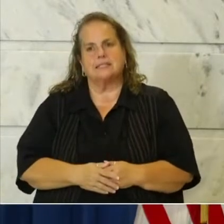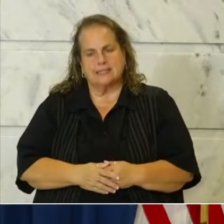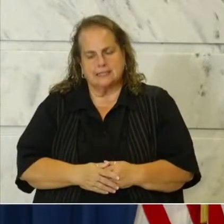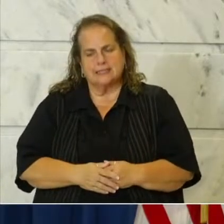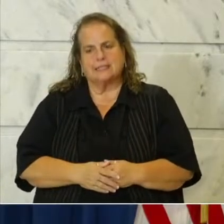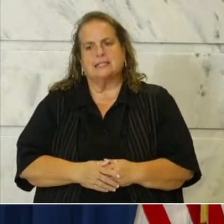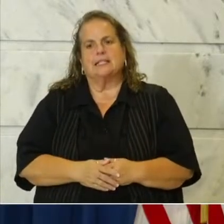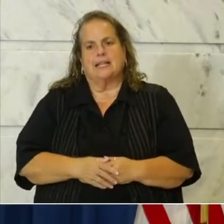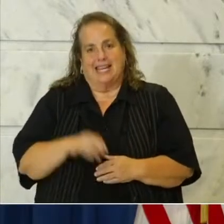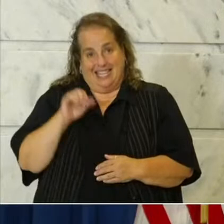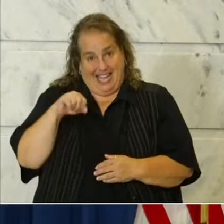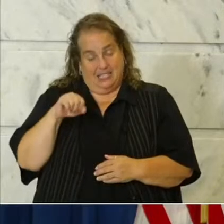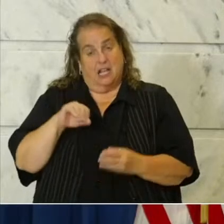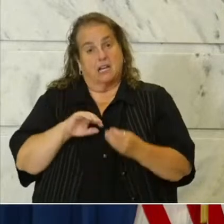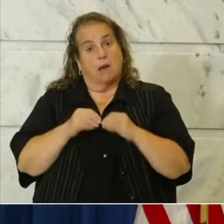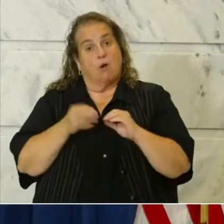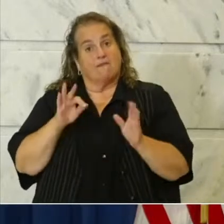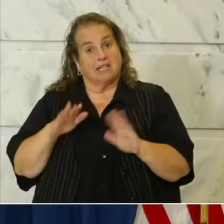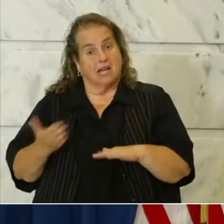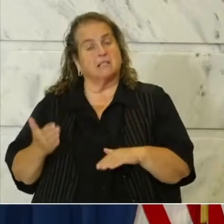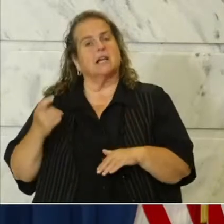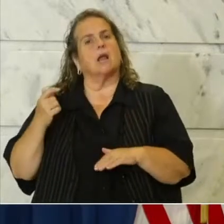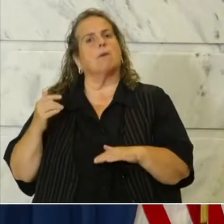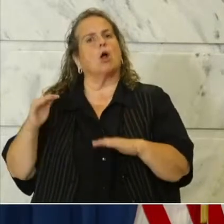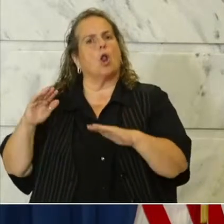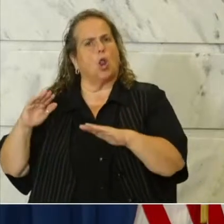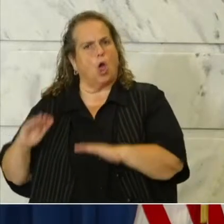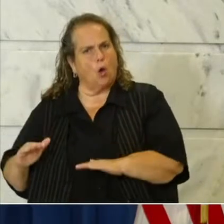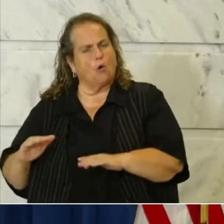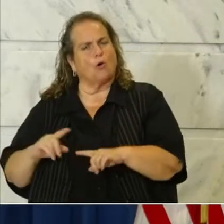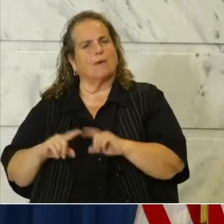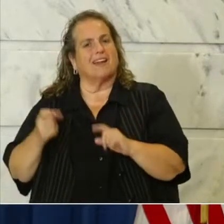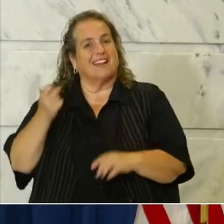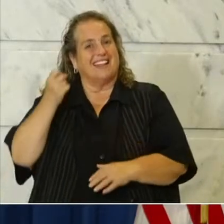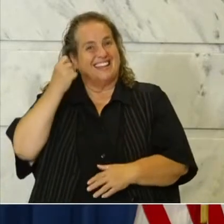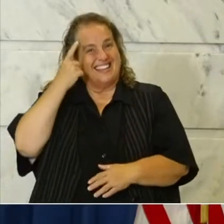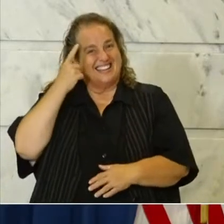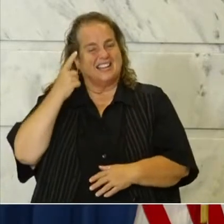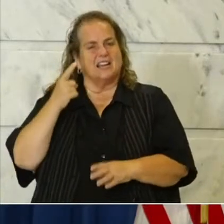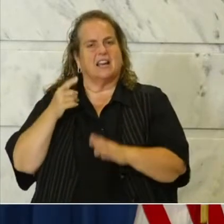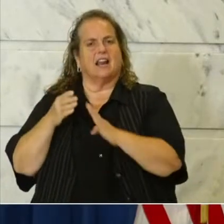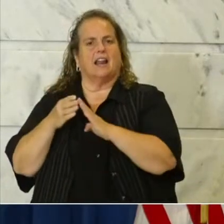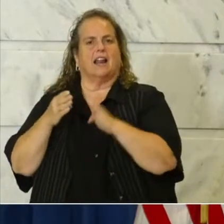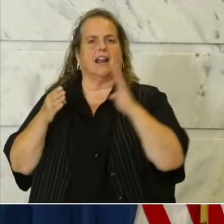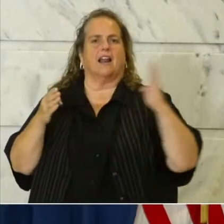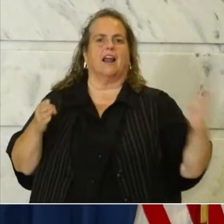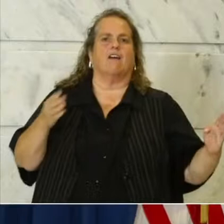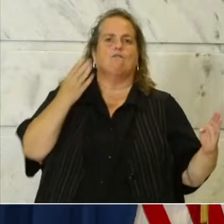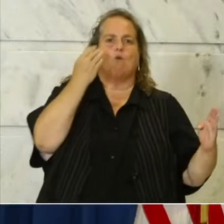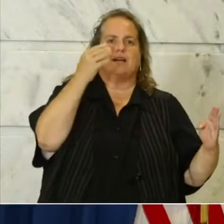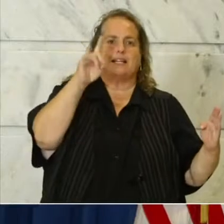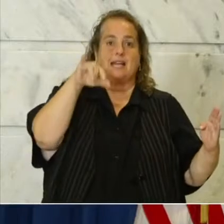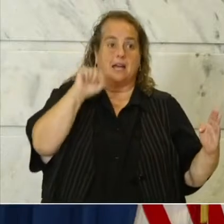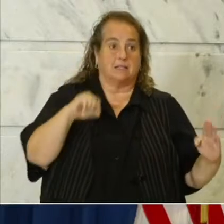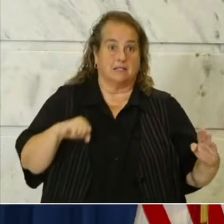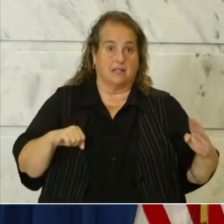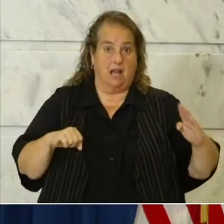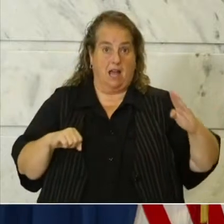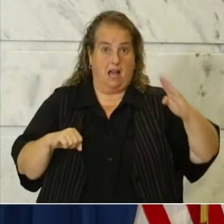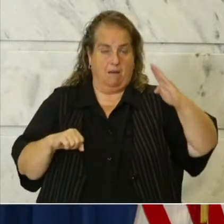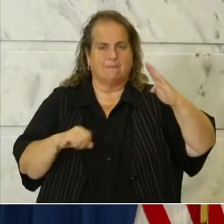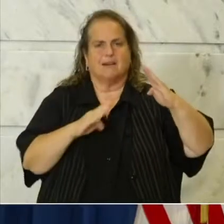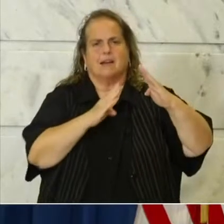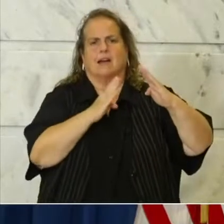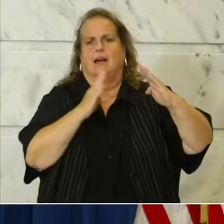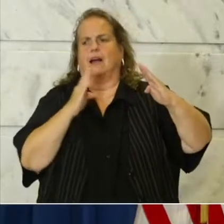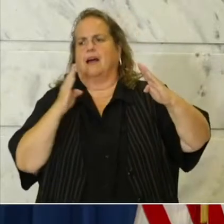are lower, which we like to see, but remember they trace by about 14 days. They lag by about 14